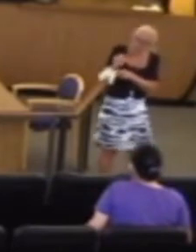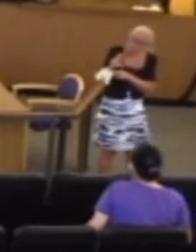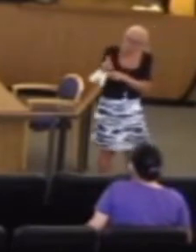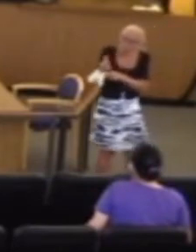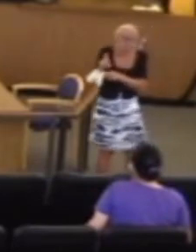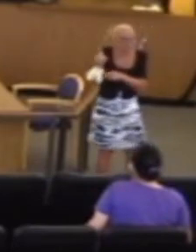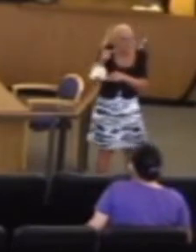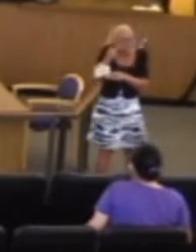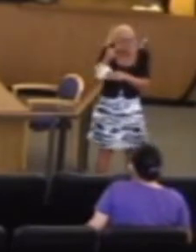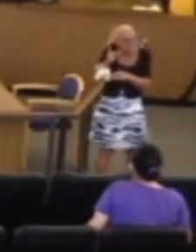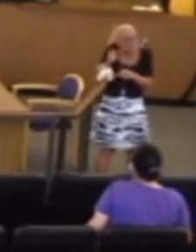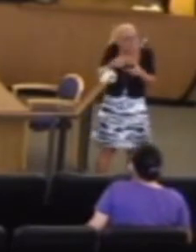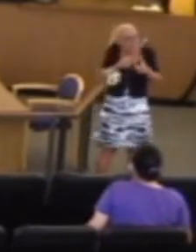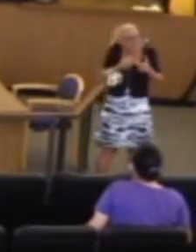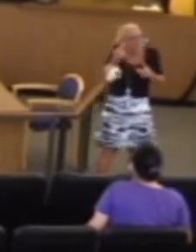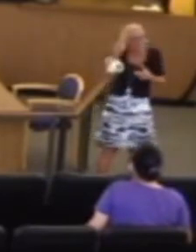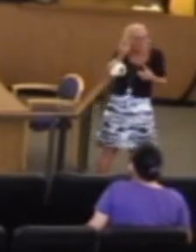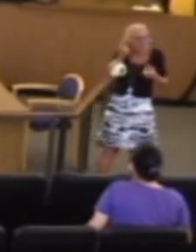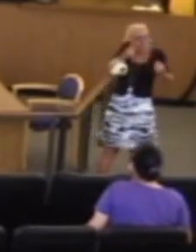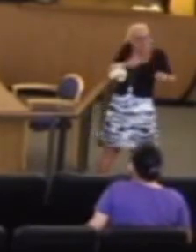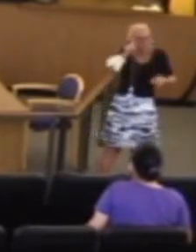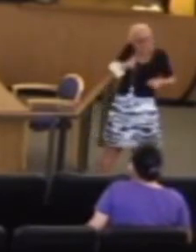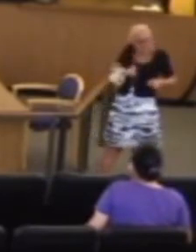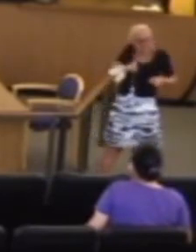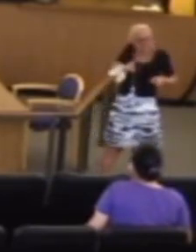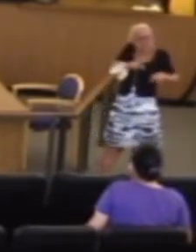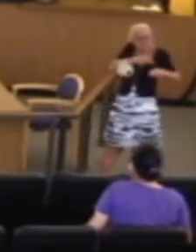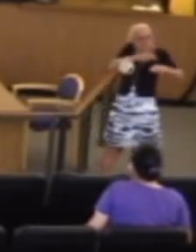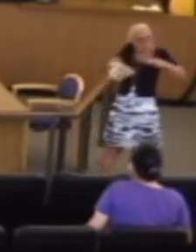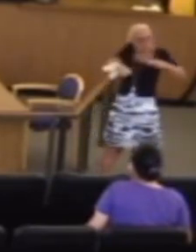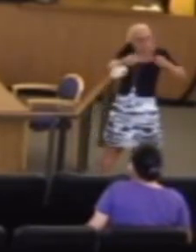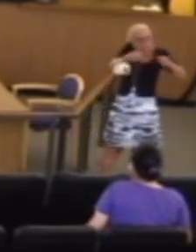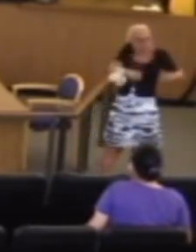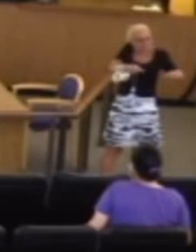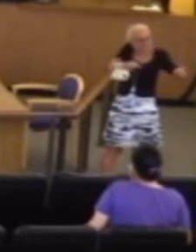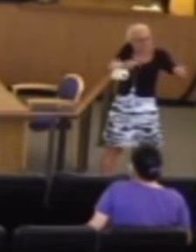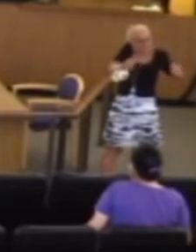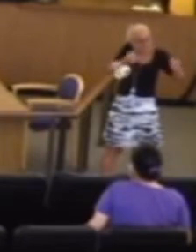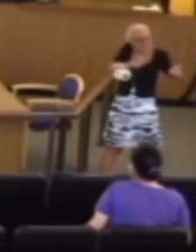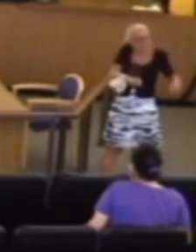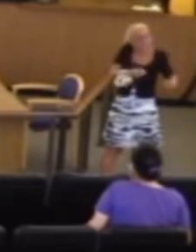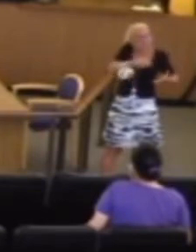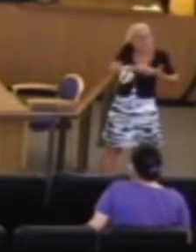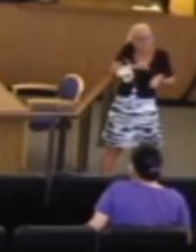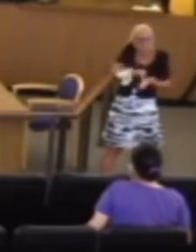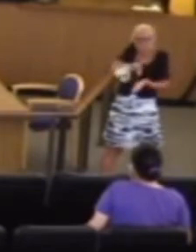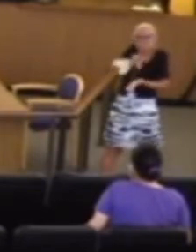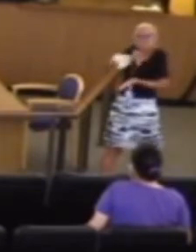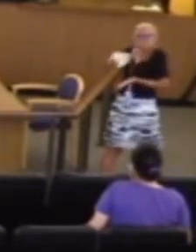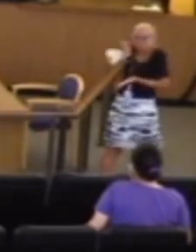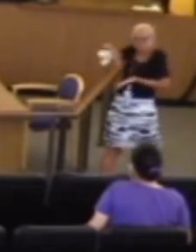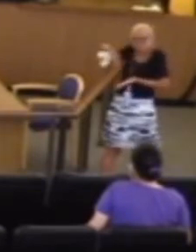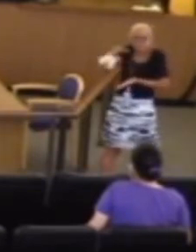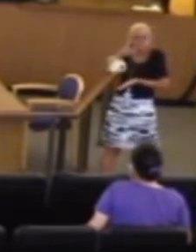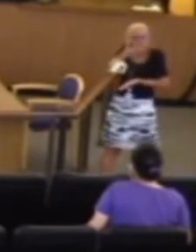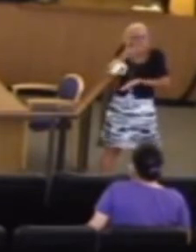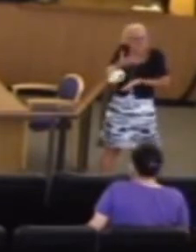and he did it right away because it was a short time, but he did that. So we were able to get the amount of money that we got. So thank you.